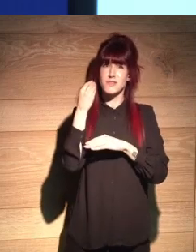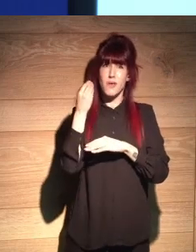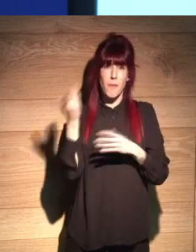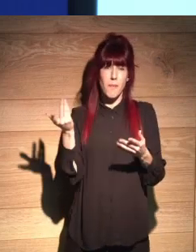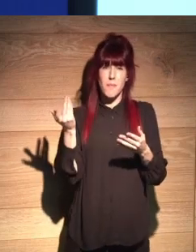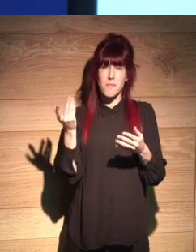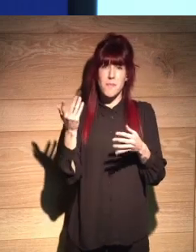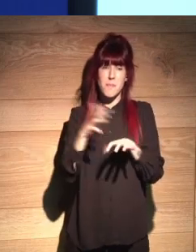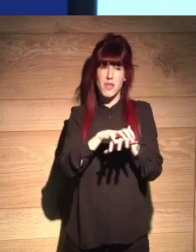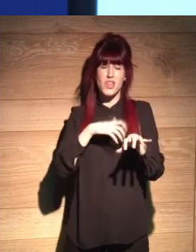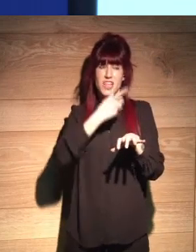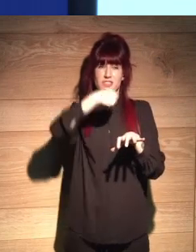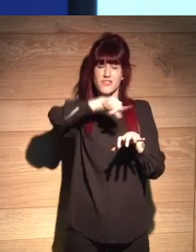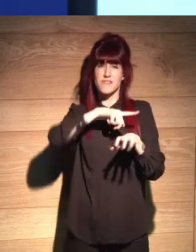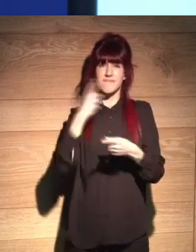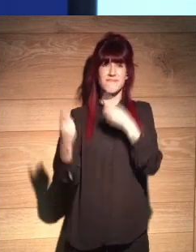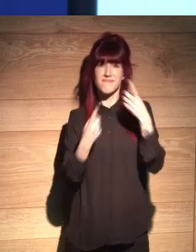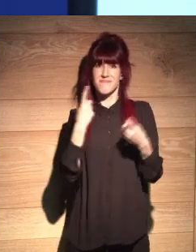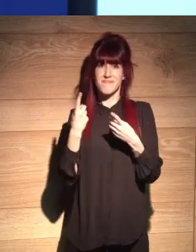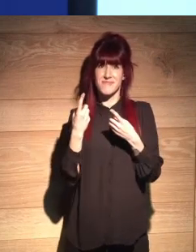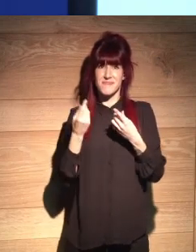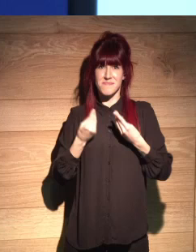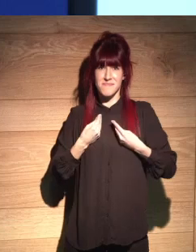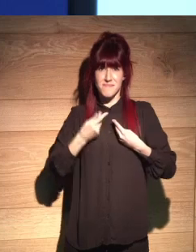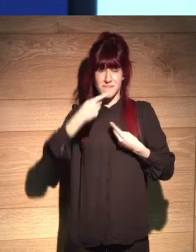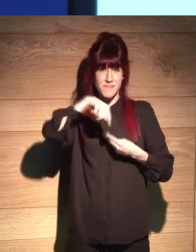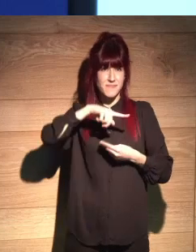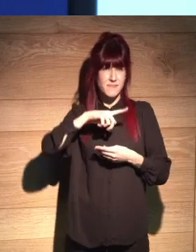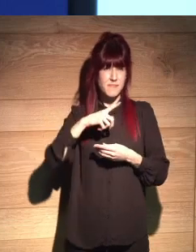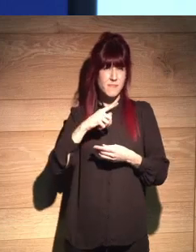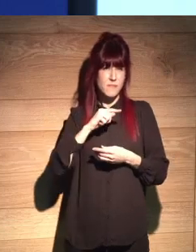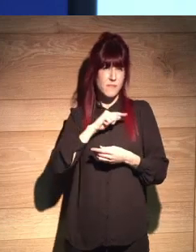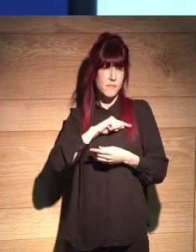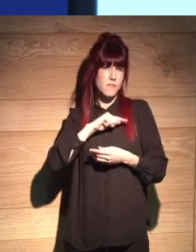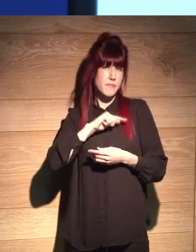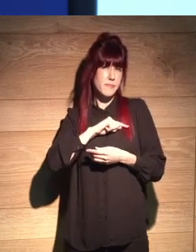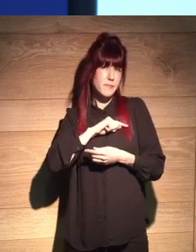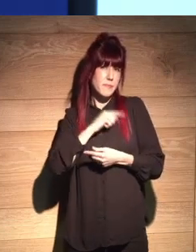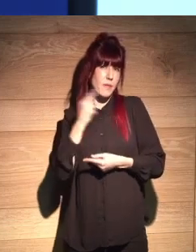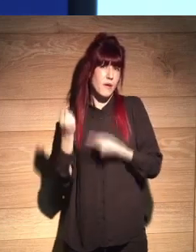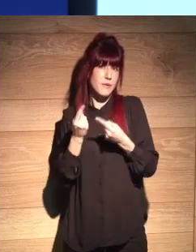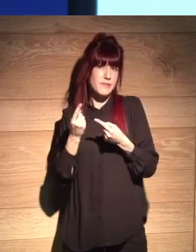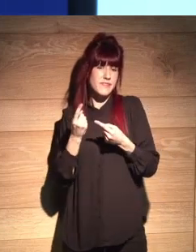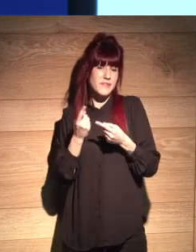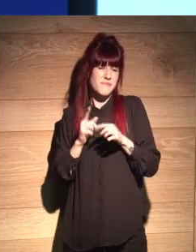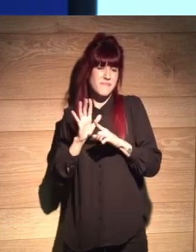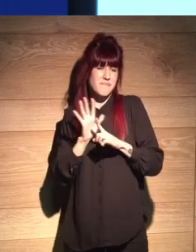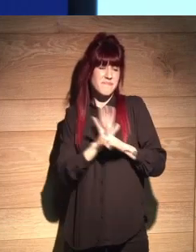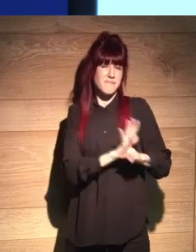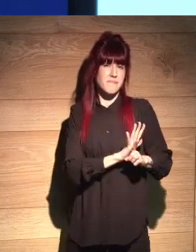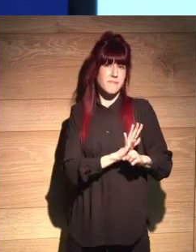us at some points in our lives have felt excluded. Maybe in the